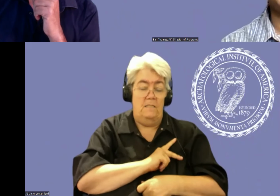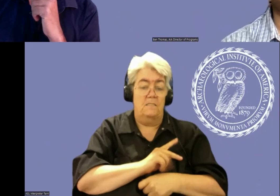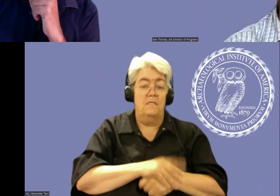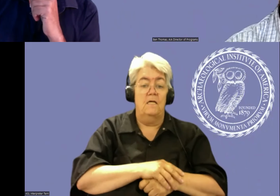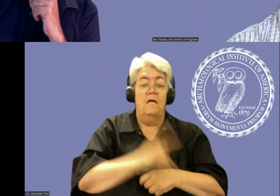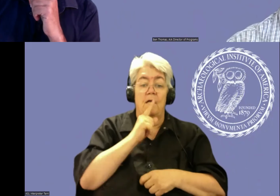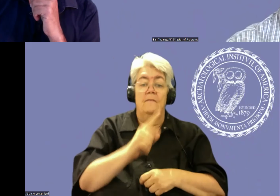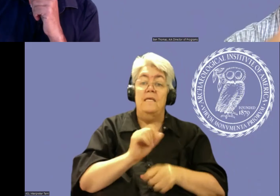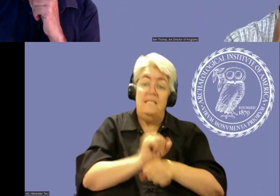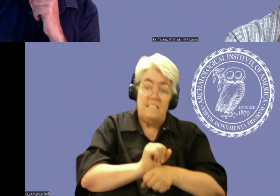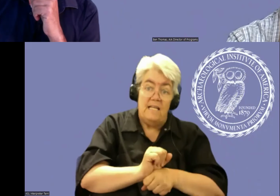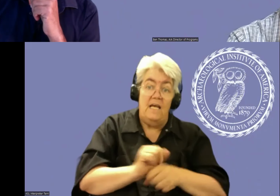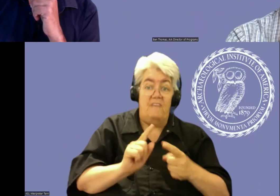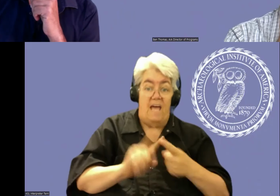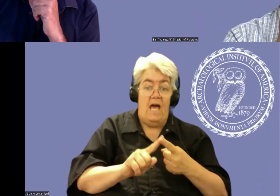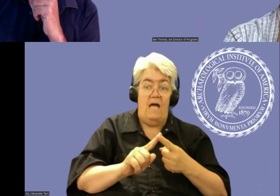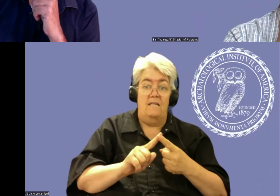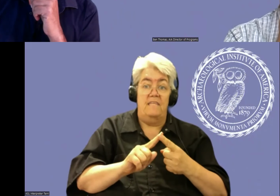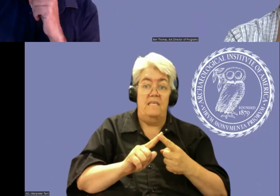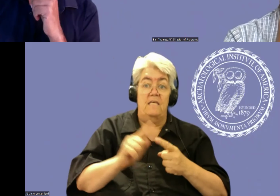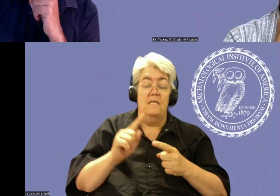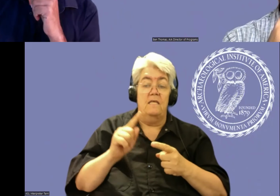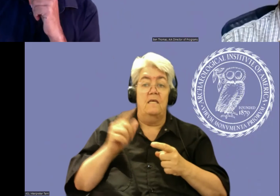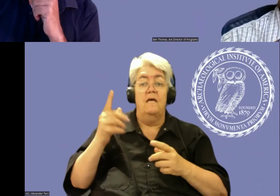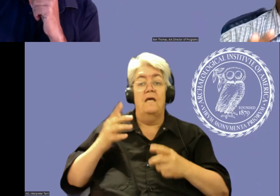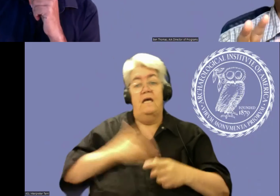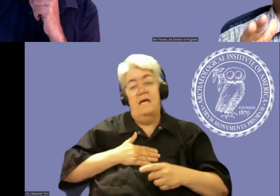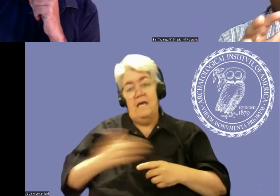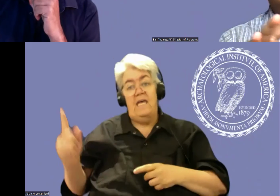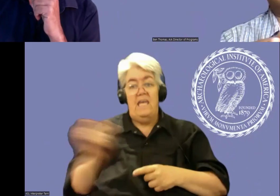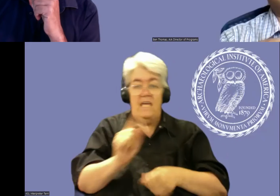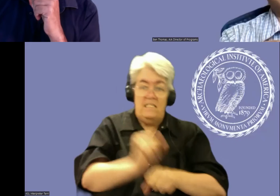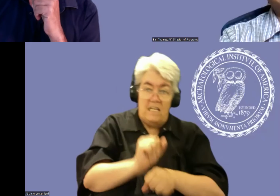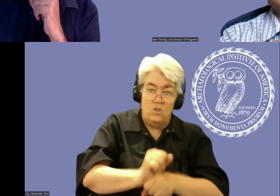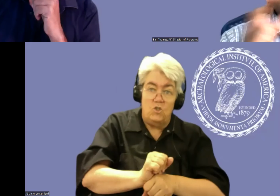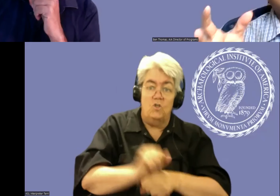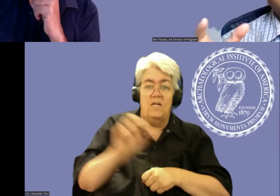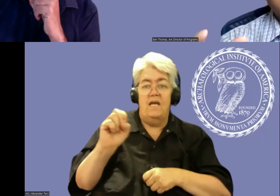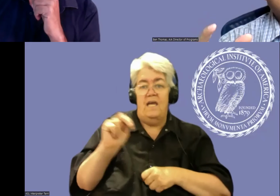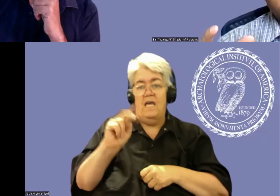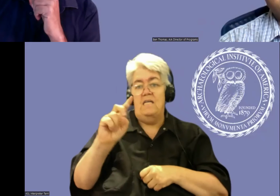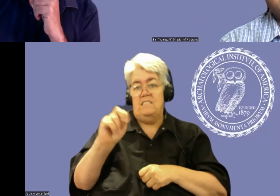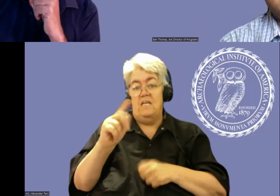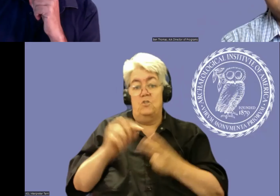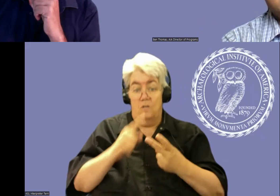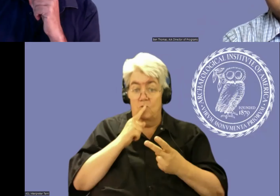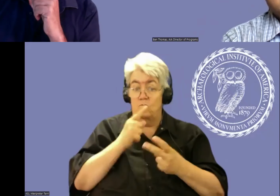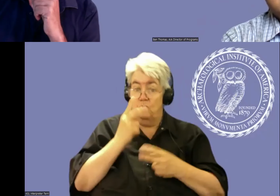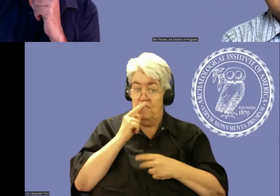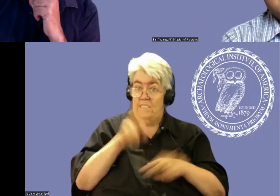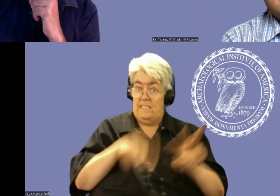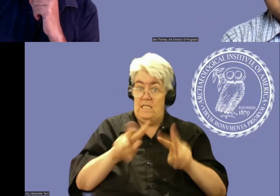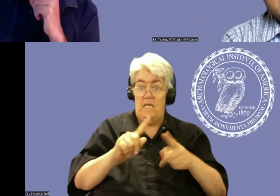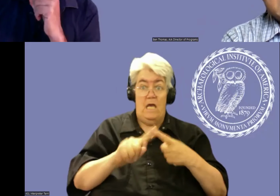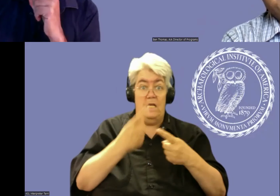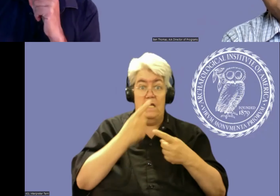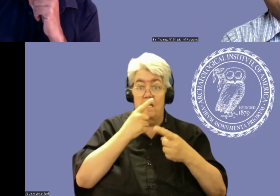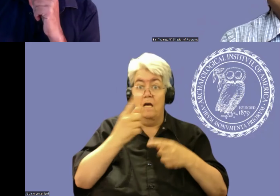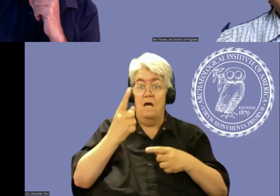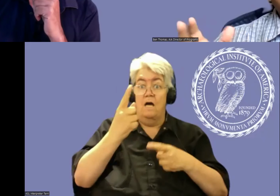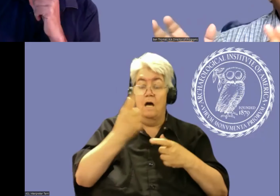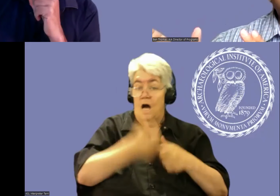indentured, uh, a question about, um, is there evidence of a social hierarchy within the, the